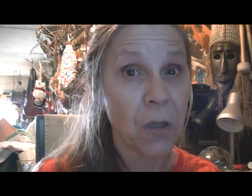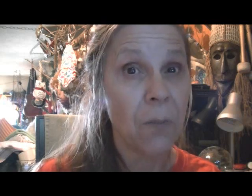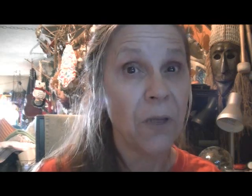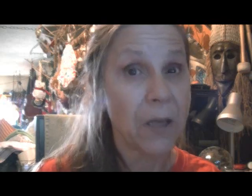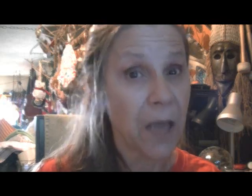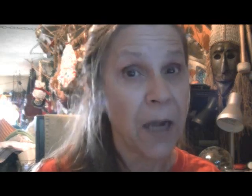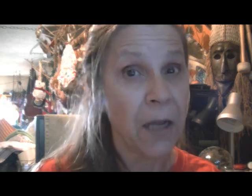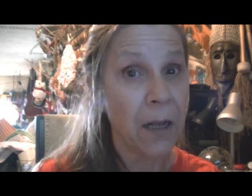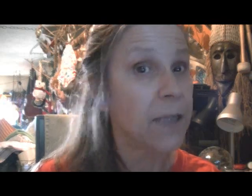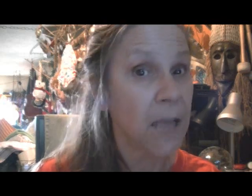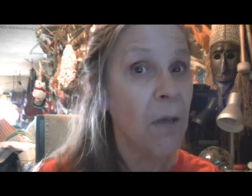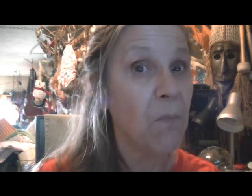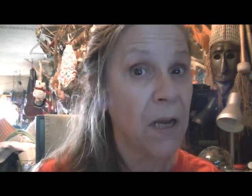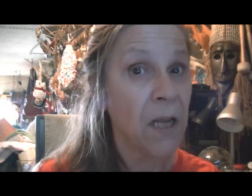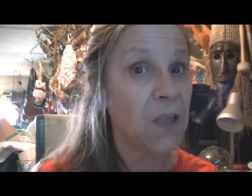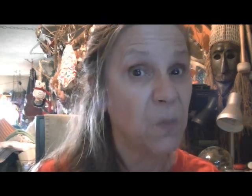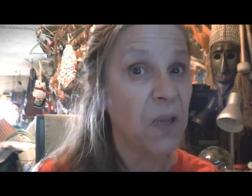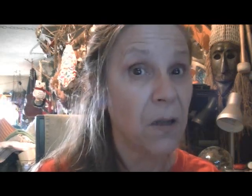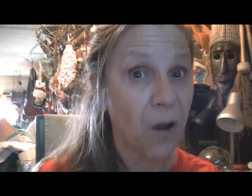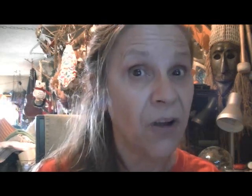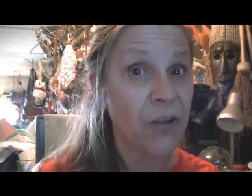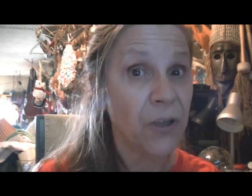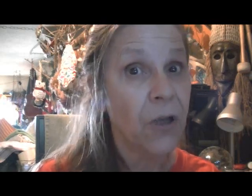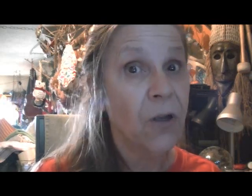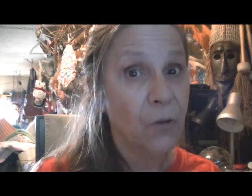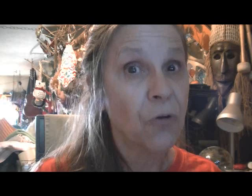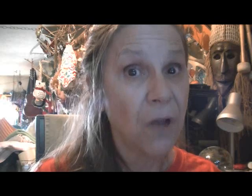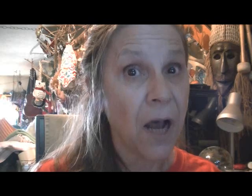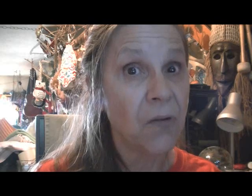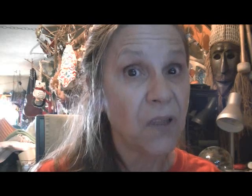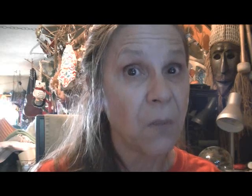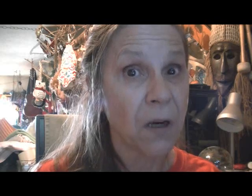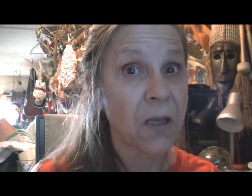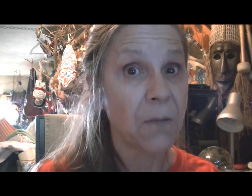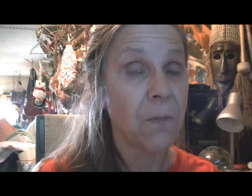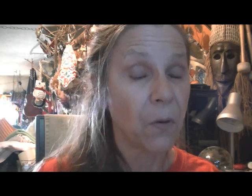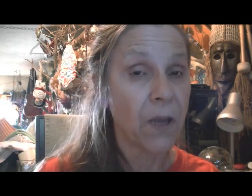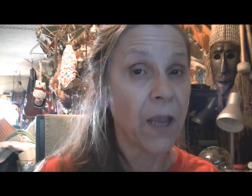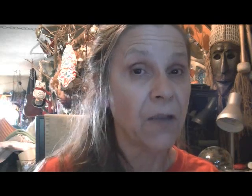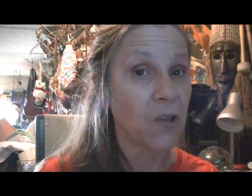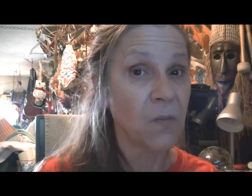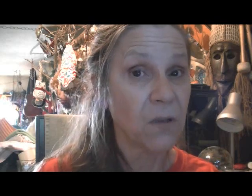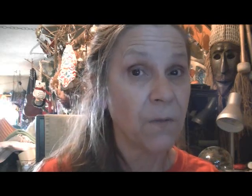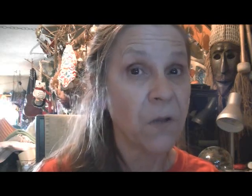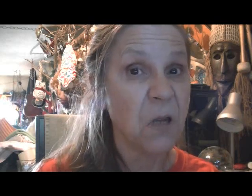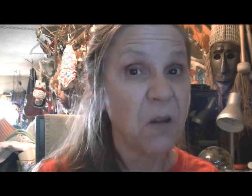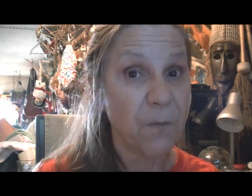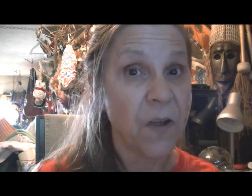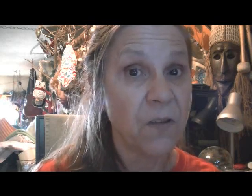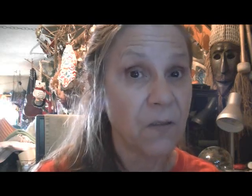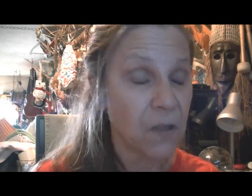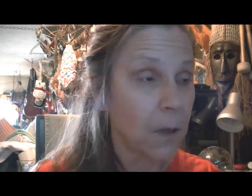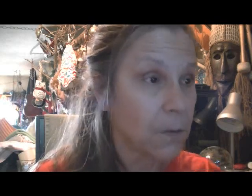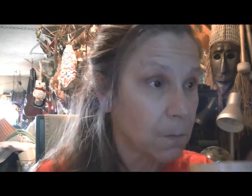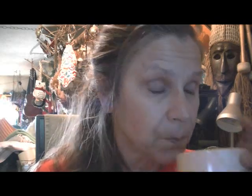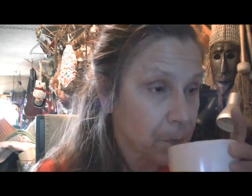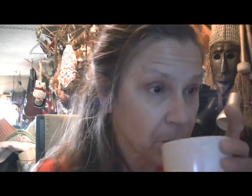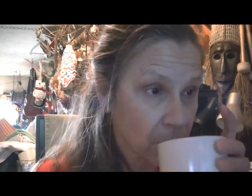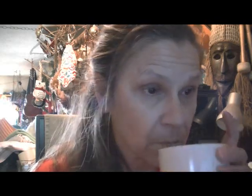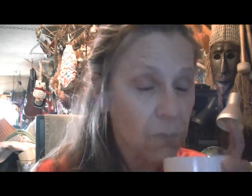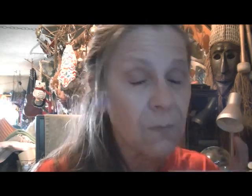in British Columbia, Canada, as that money is being laundered through the housing market, okay, in terms of illegal fentanyl